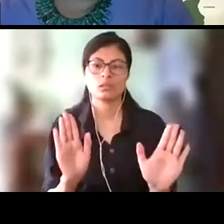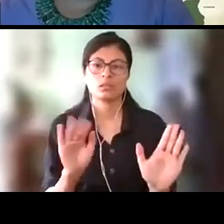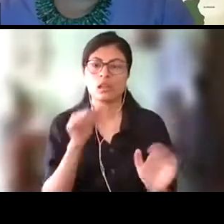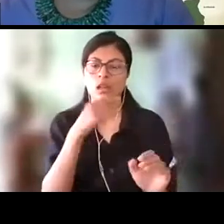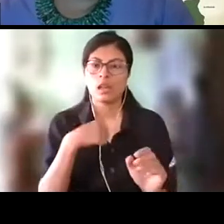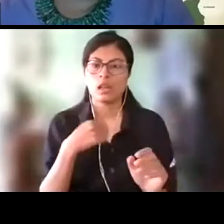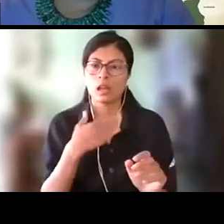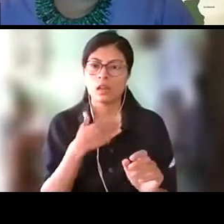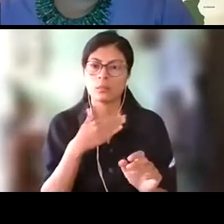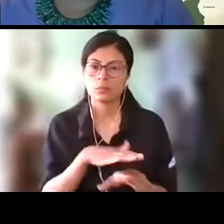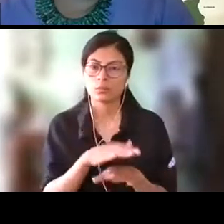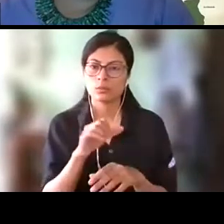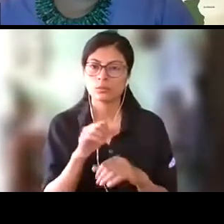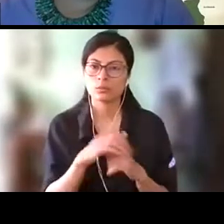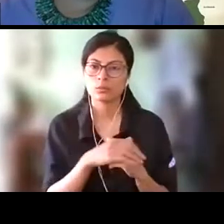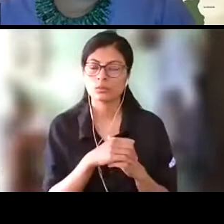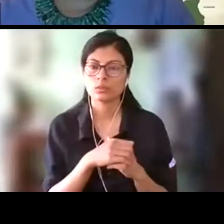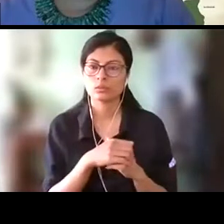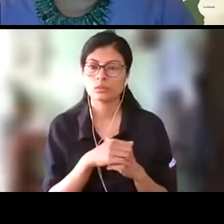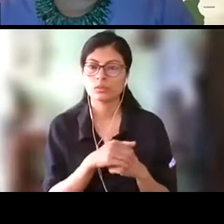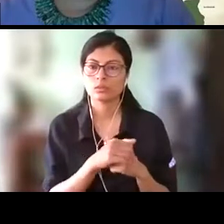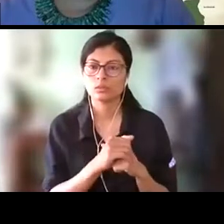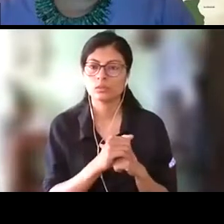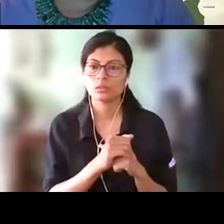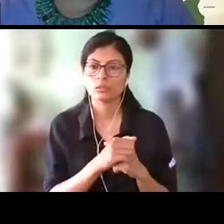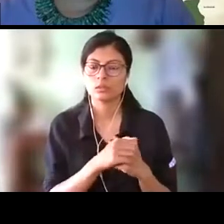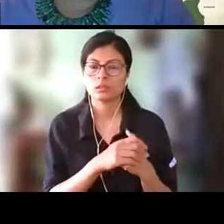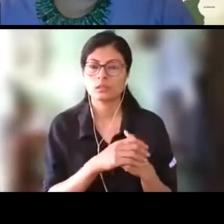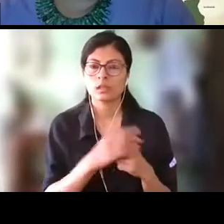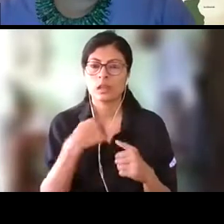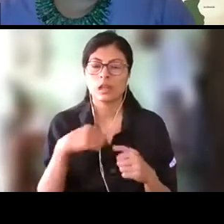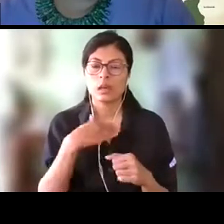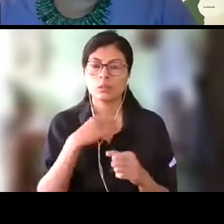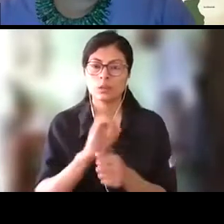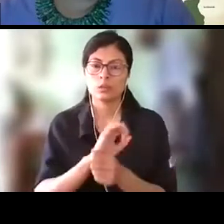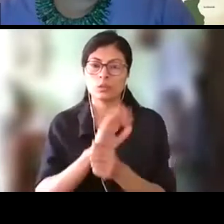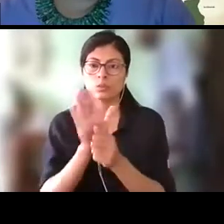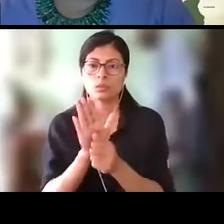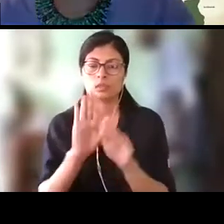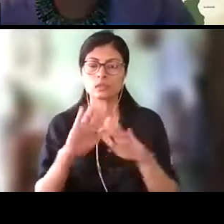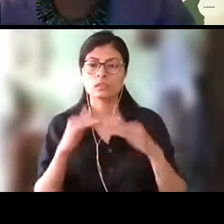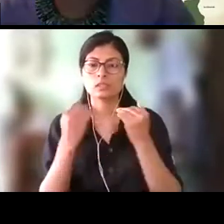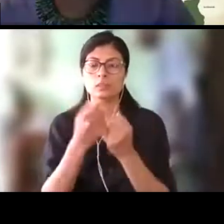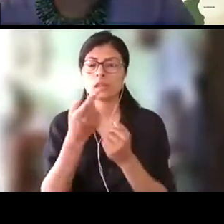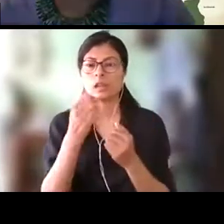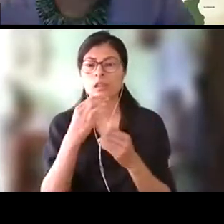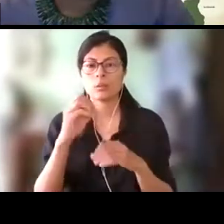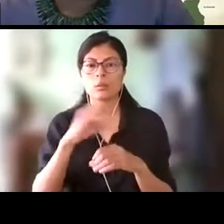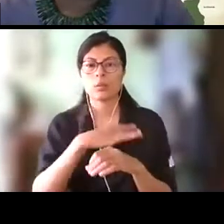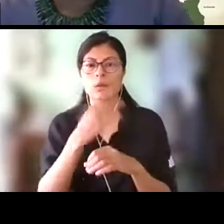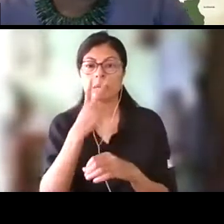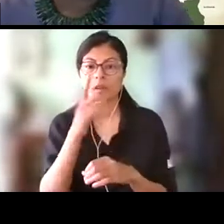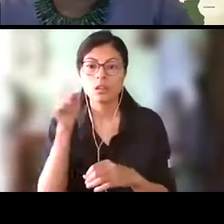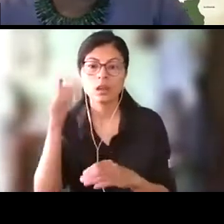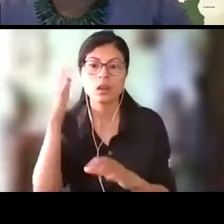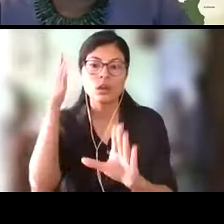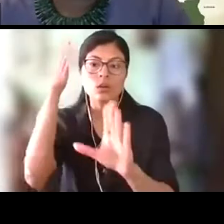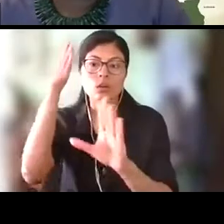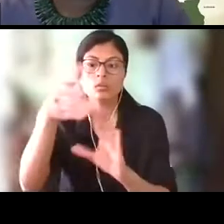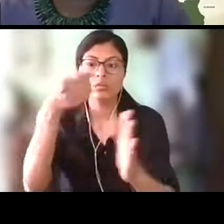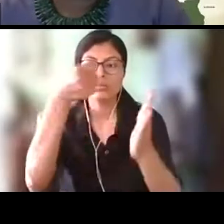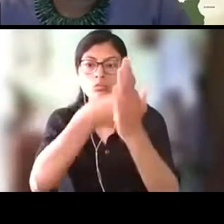the socioeconomic impact of the COVID. And when we went there, we could see the whole climate